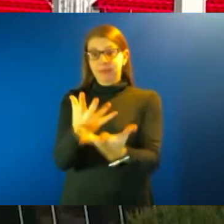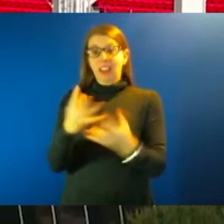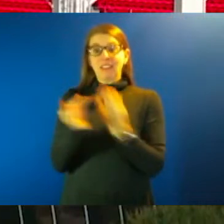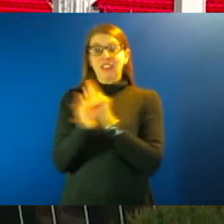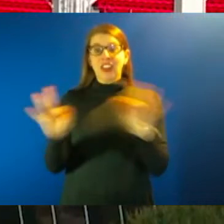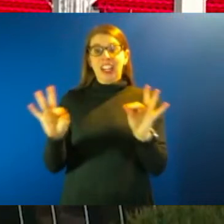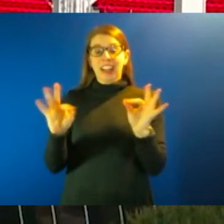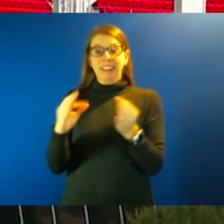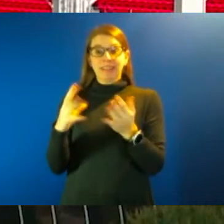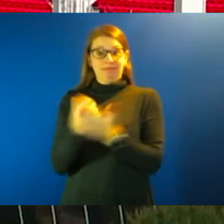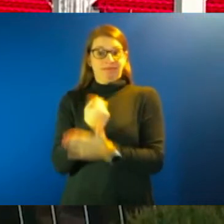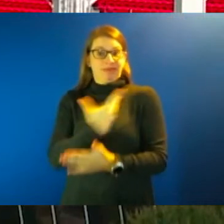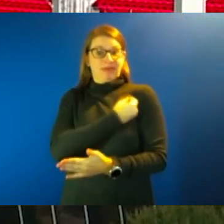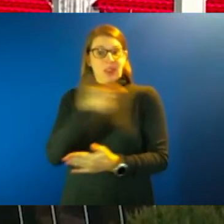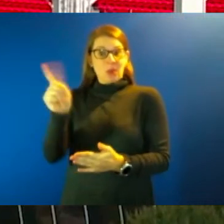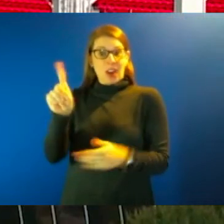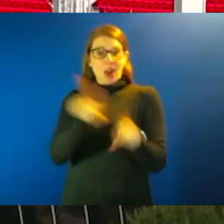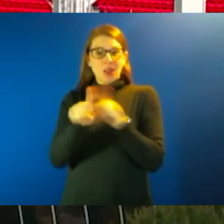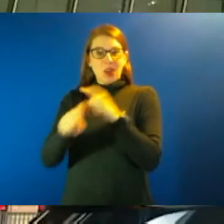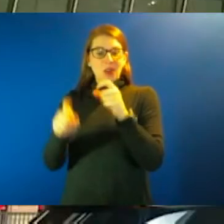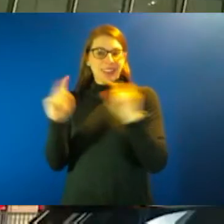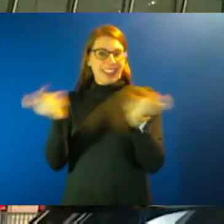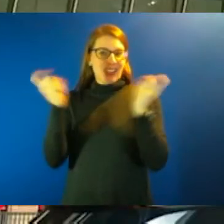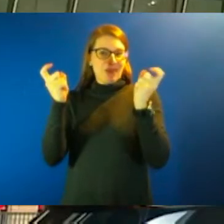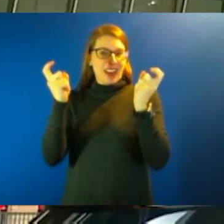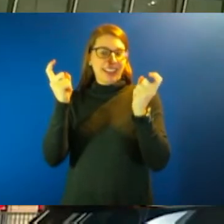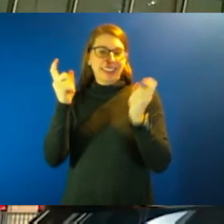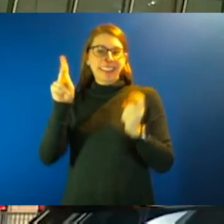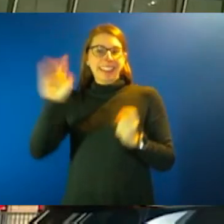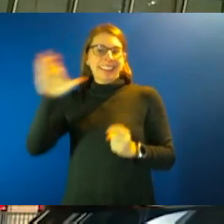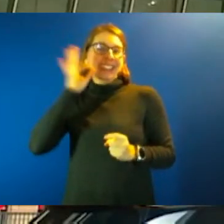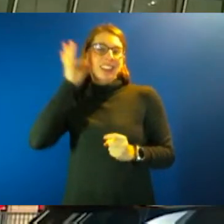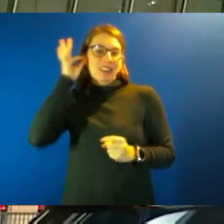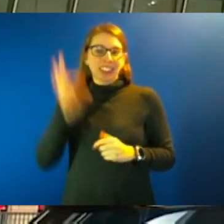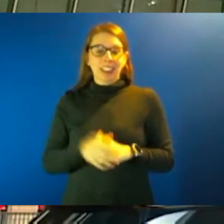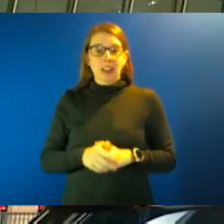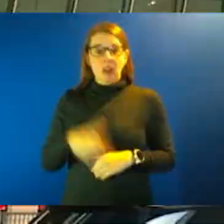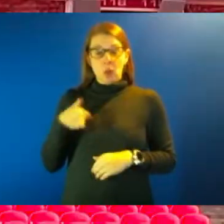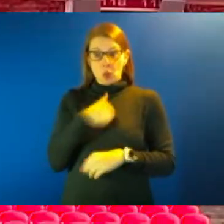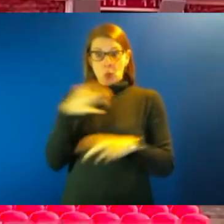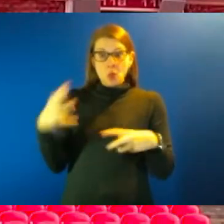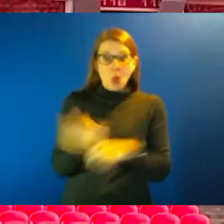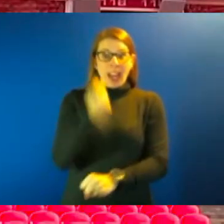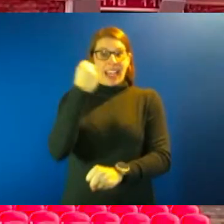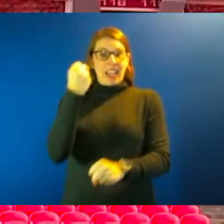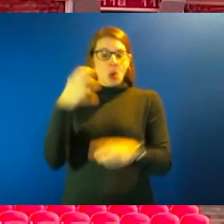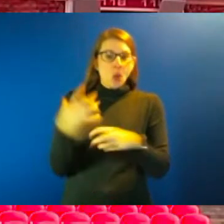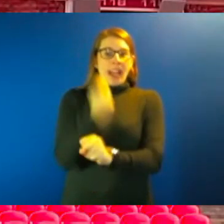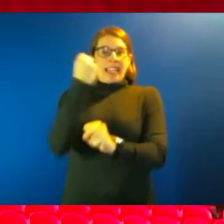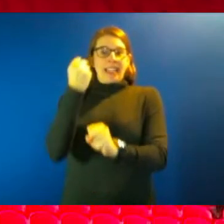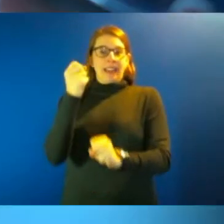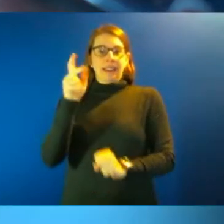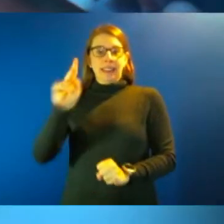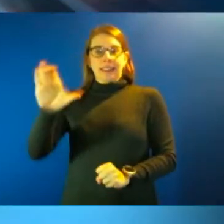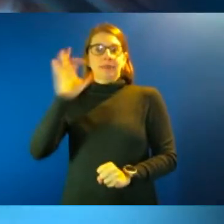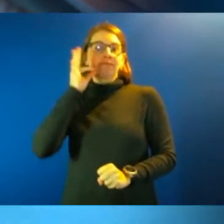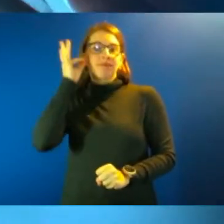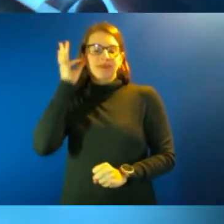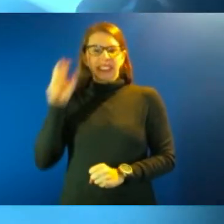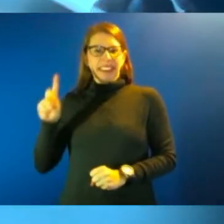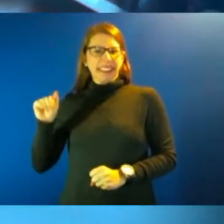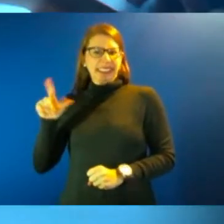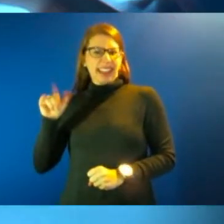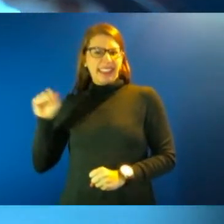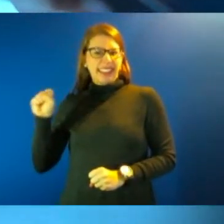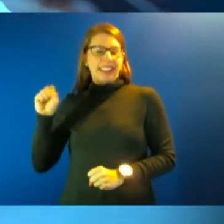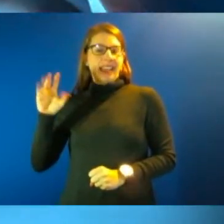and celebrate your Kansas City Chiefs. So, kind of a 2-for-1 there. Yeah. Very winning cool. Kansas City Chiefs. Yes, The yes. winning. There you go. Okay. Dallas Cowboys. Okay. So make sure you